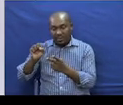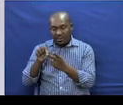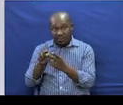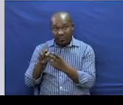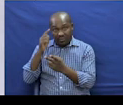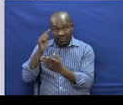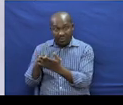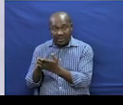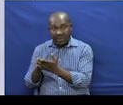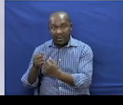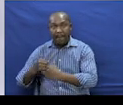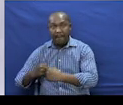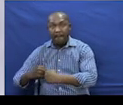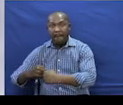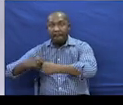which means power.